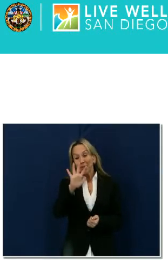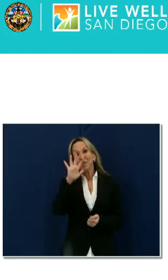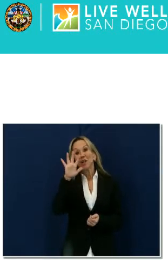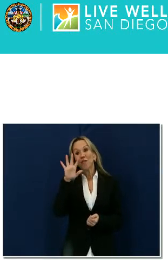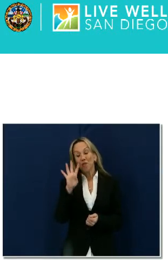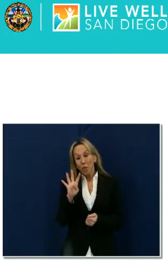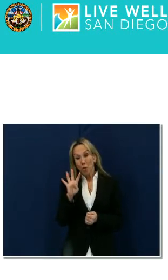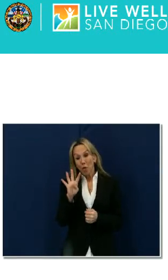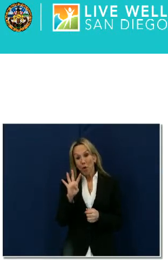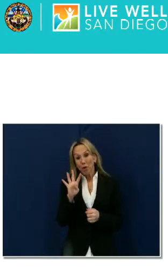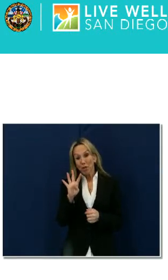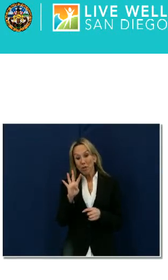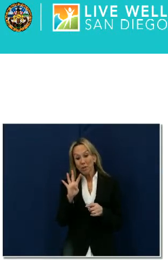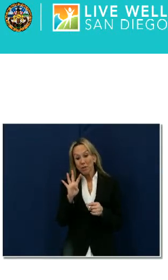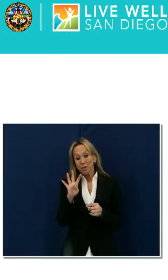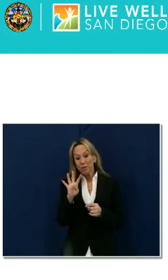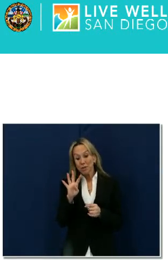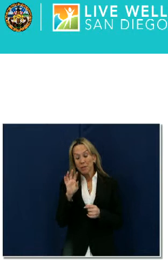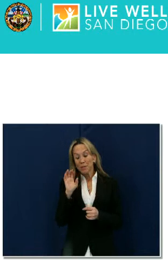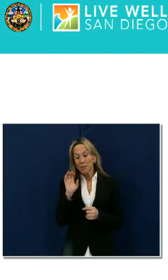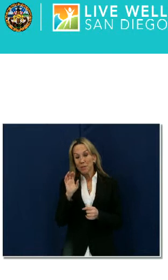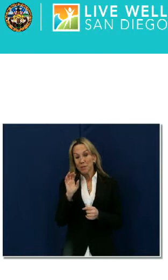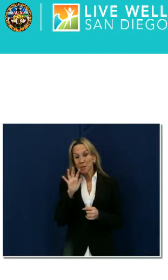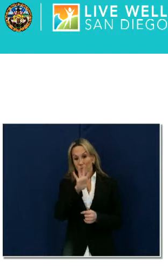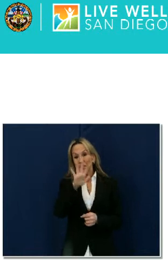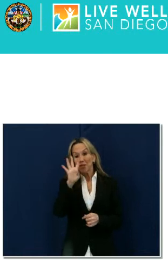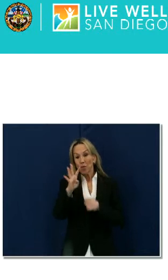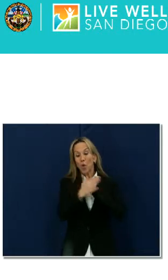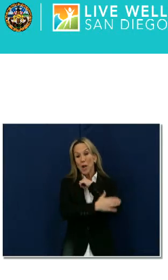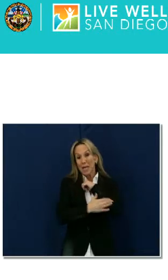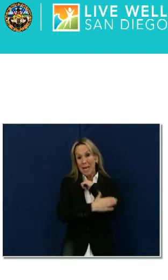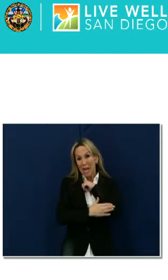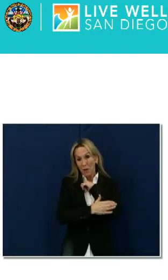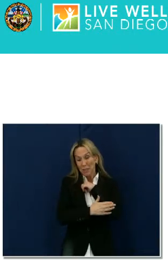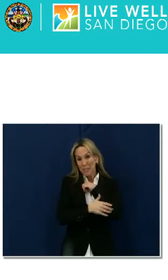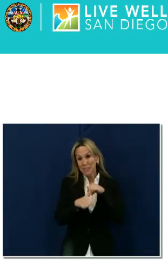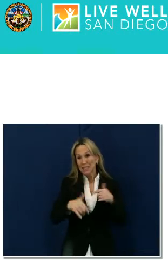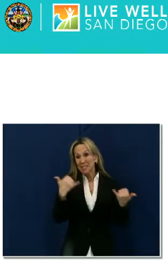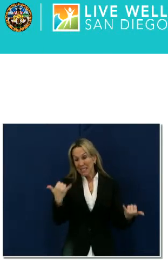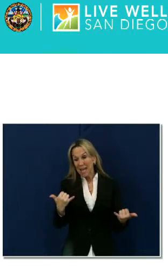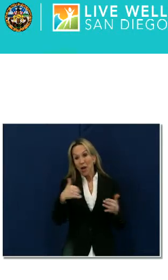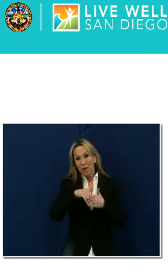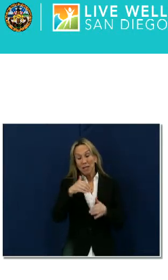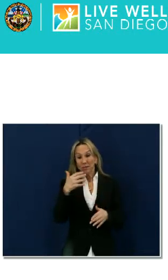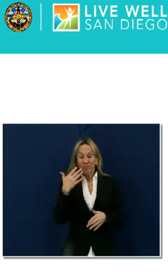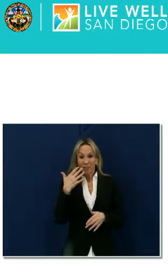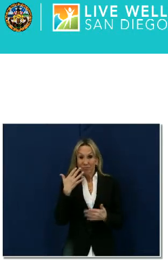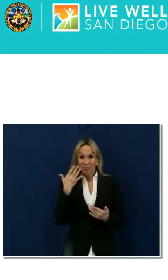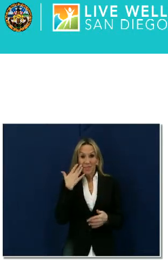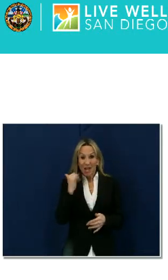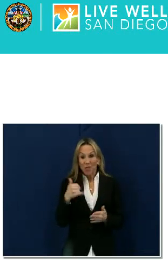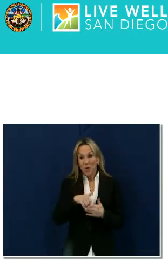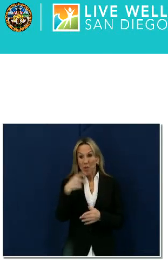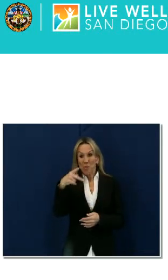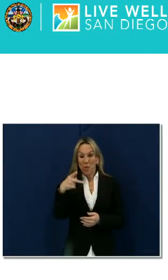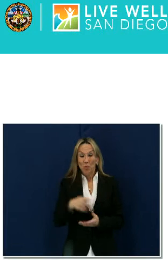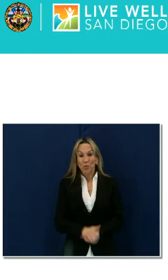of the 58 counties that are now in the purple tier.